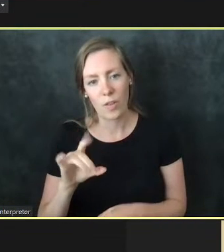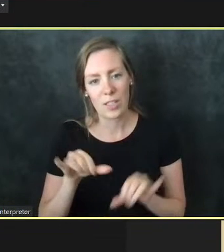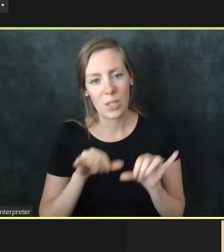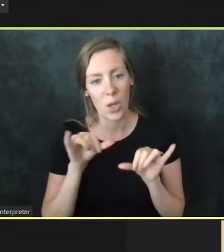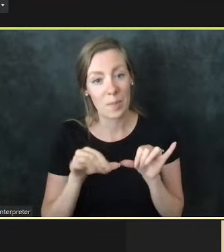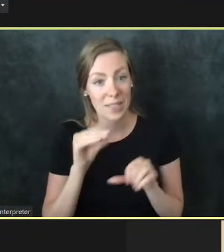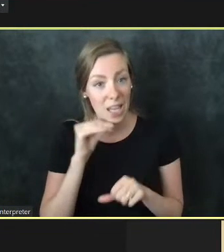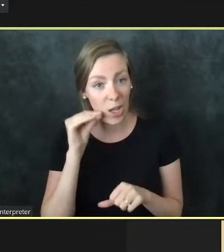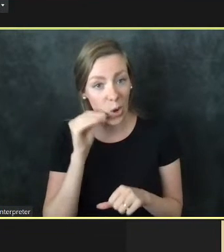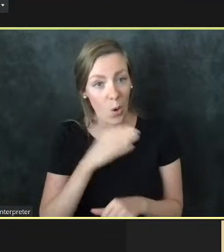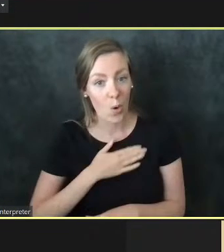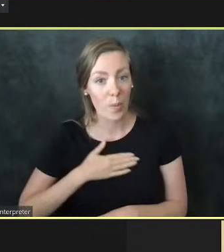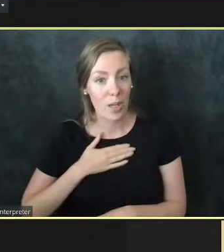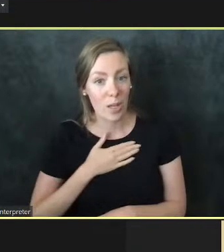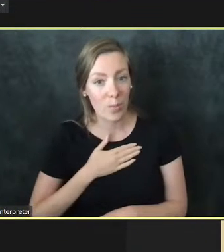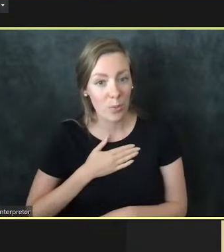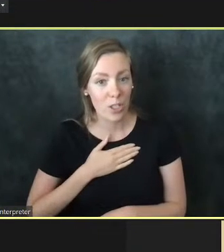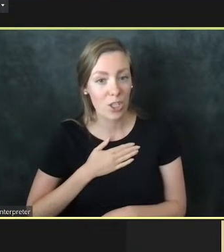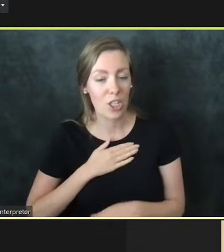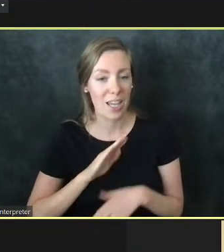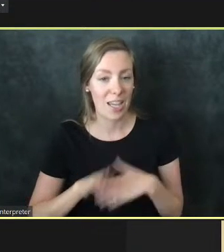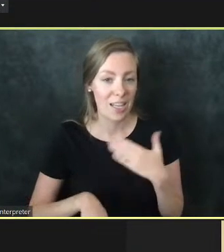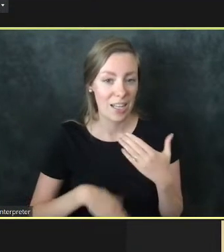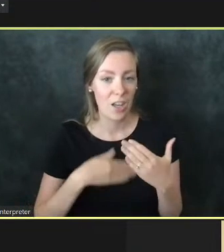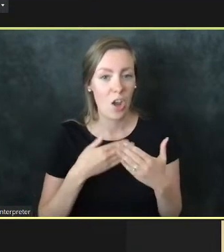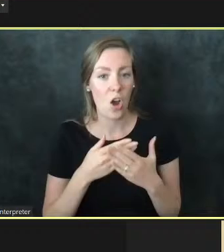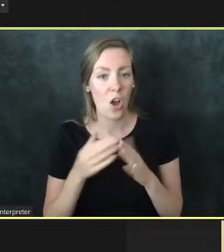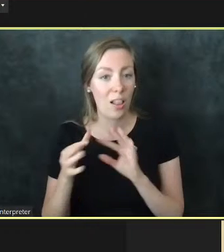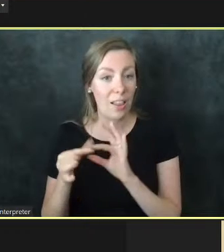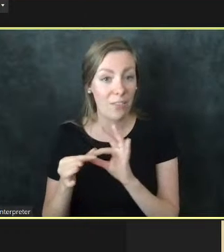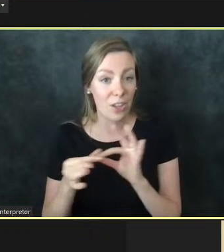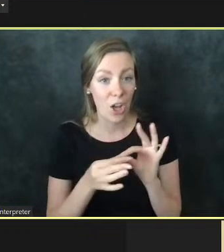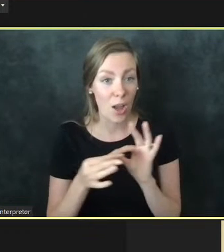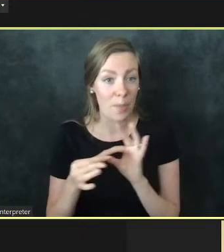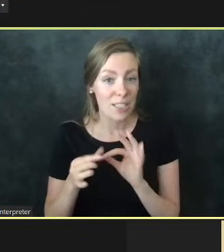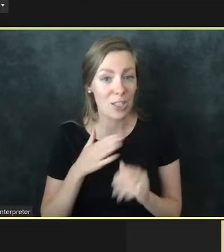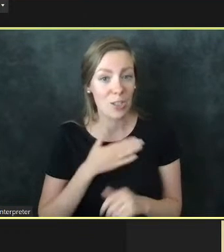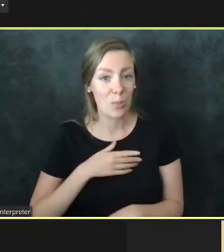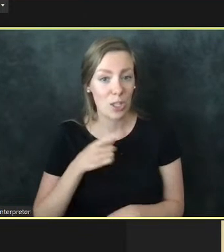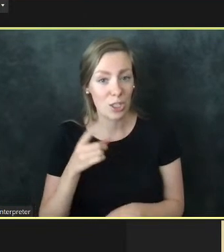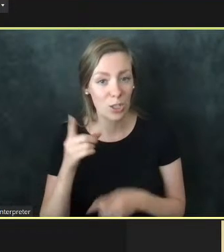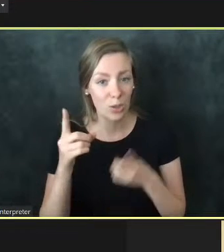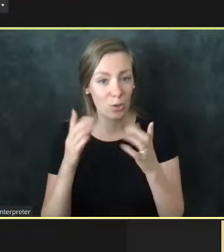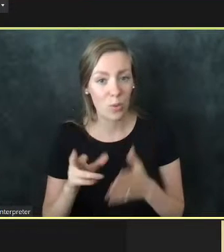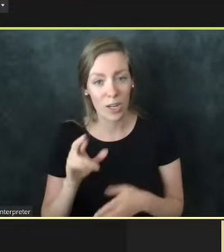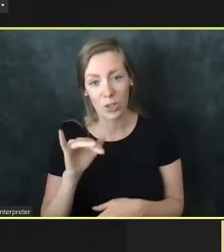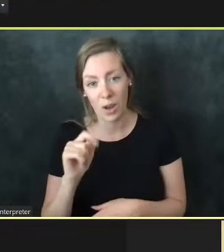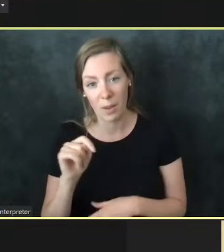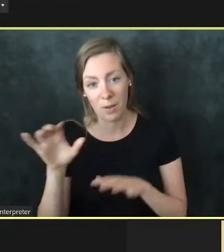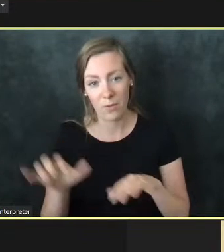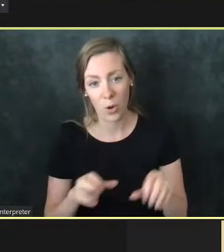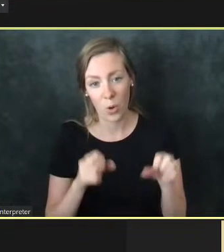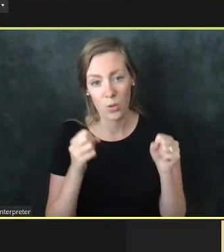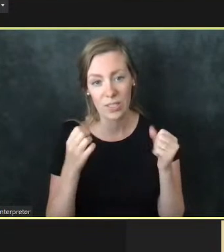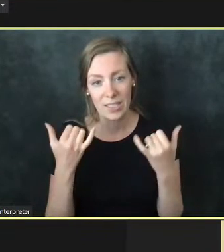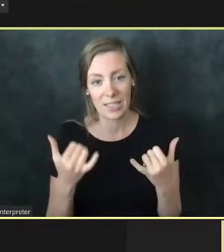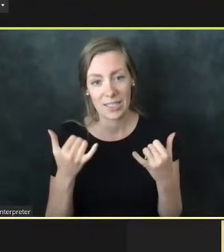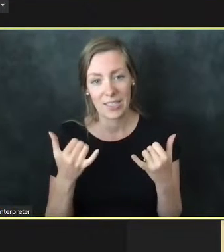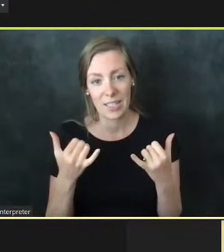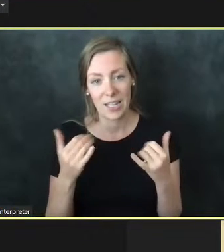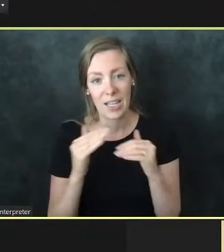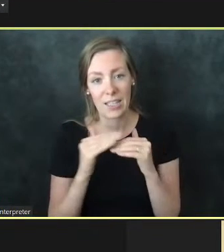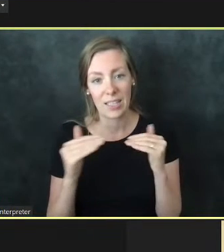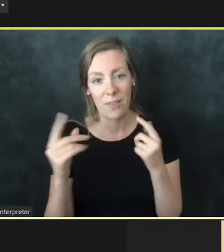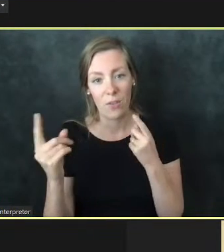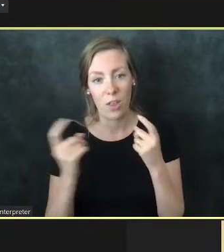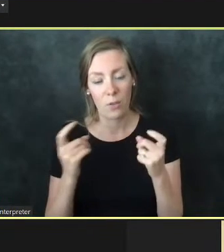and appreciating all of the commentary. todos los comentarios, For hosting the town hall, todos and the level of